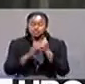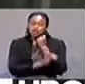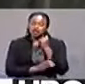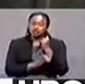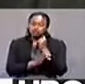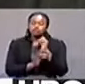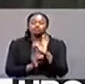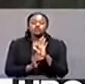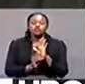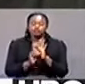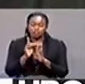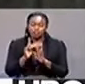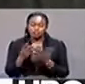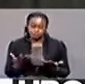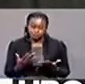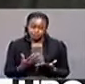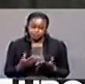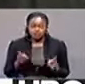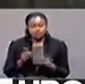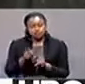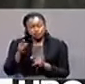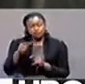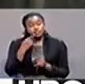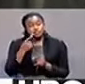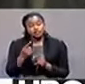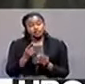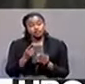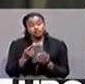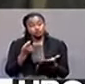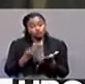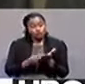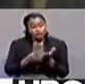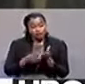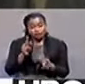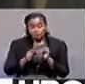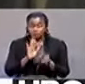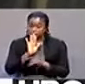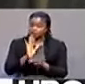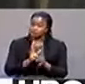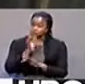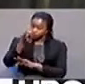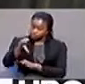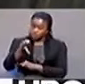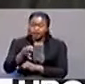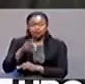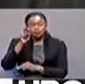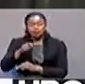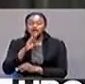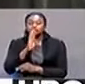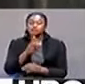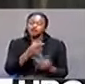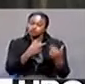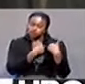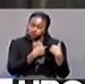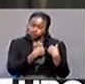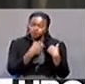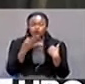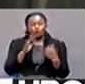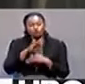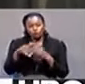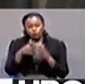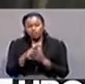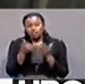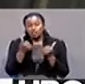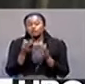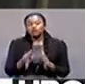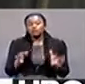develop. And he said the future of Ugandans should be a responsibility of all. We therefore need